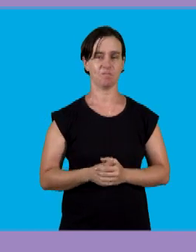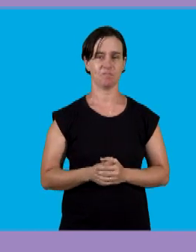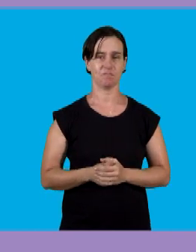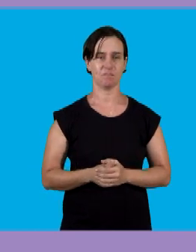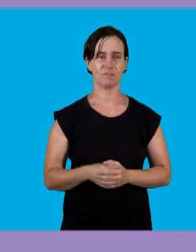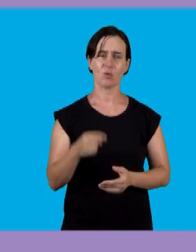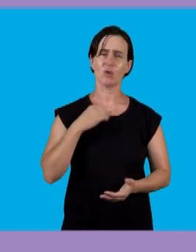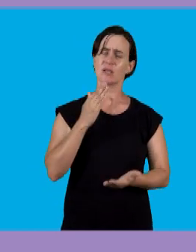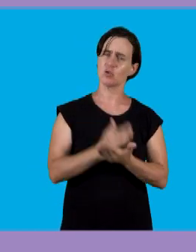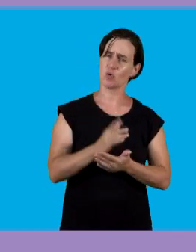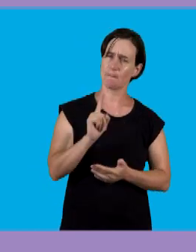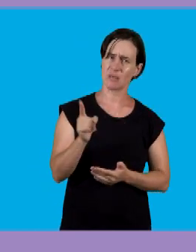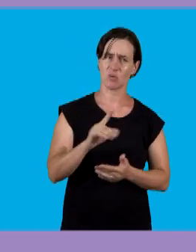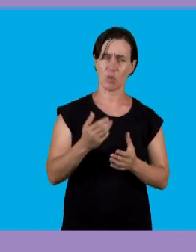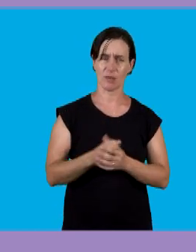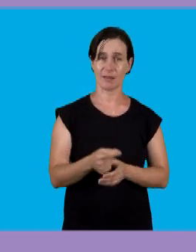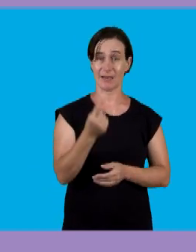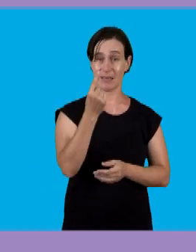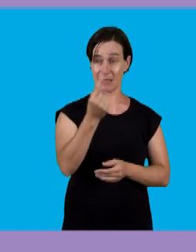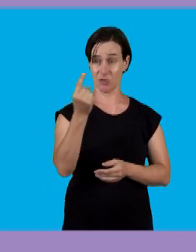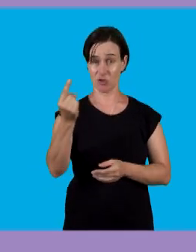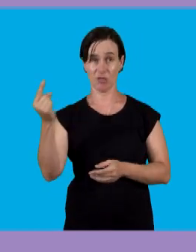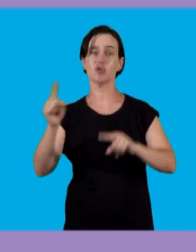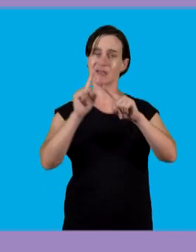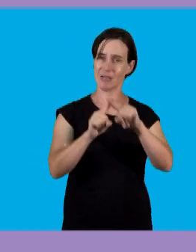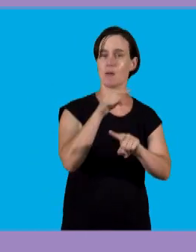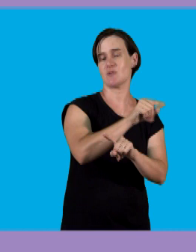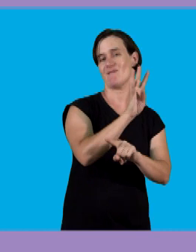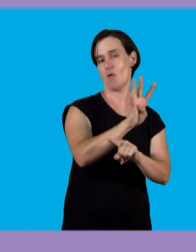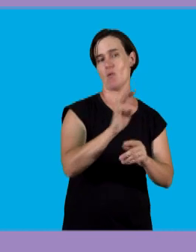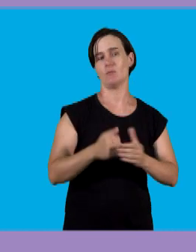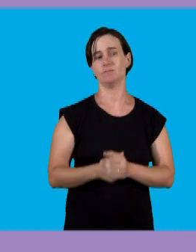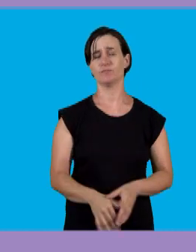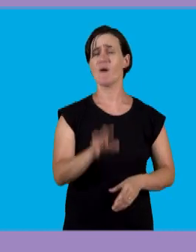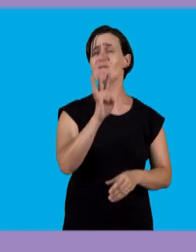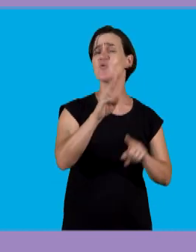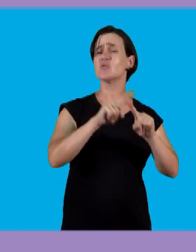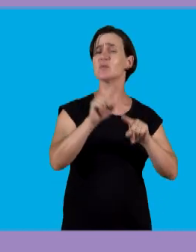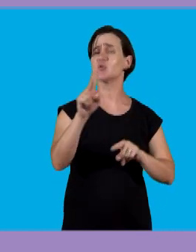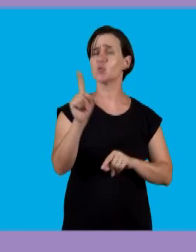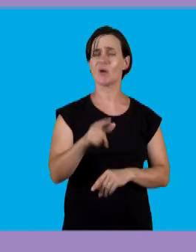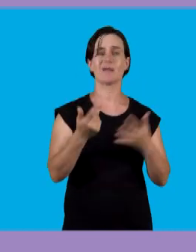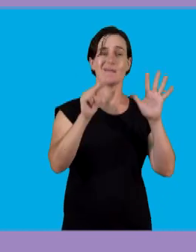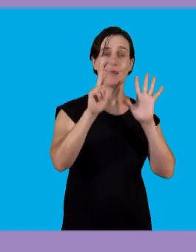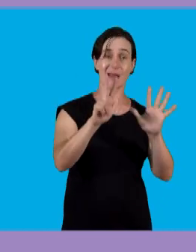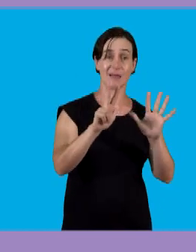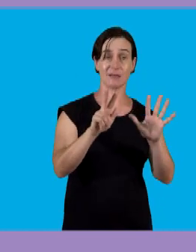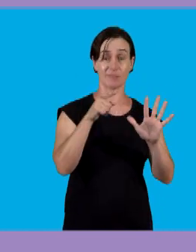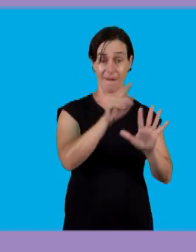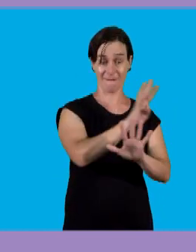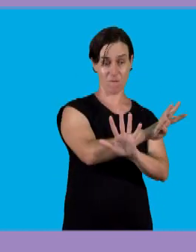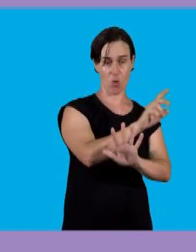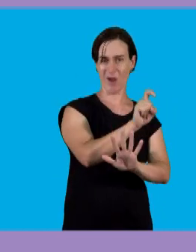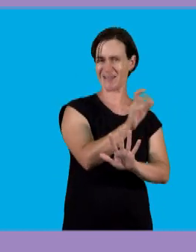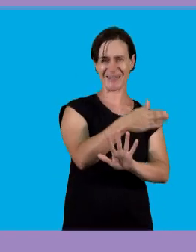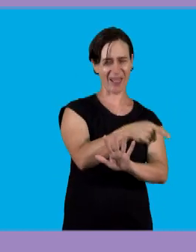we need to make sure that each of those terms are going to multiply with that 4. So 4 multiplied by 2, that is 8. And since as well there